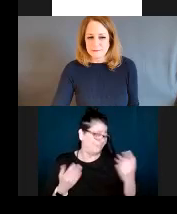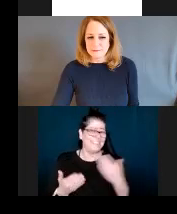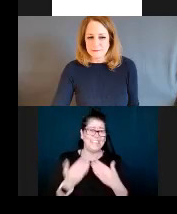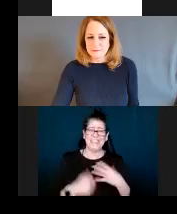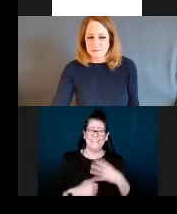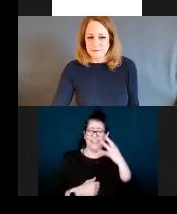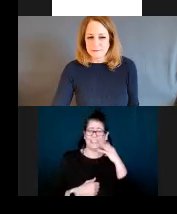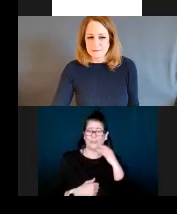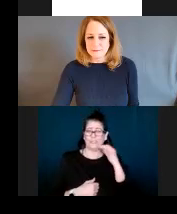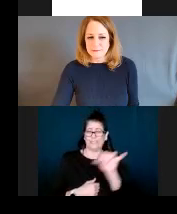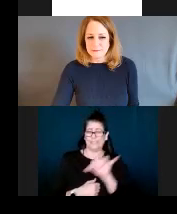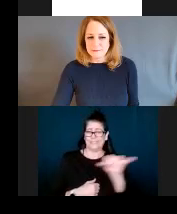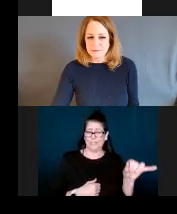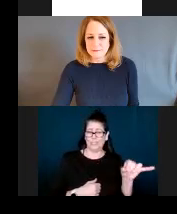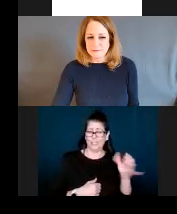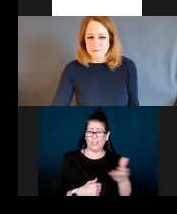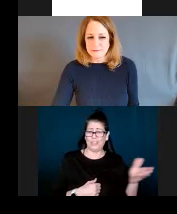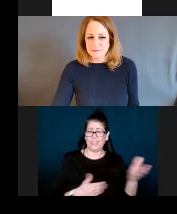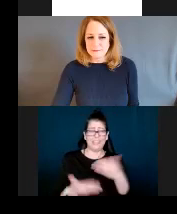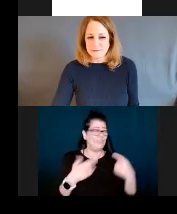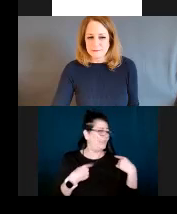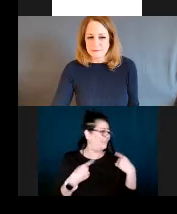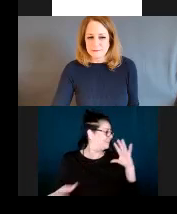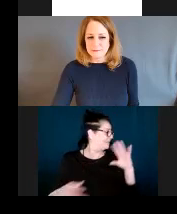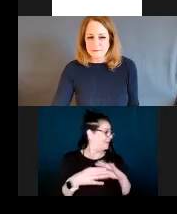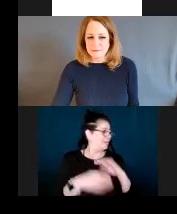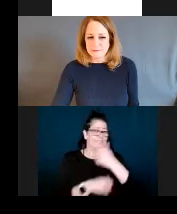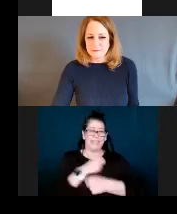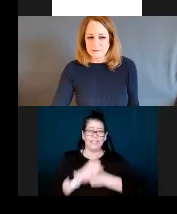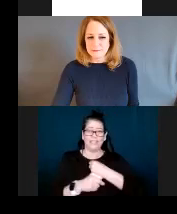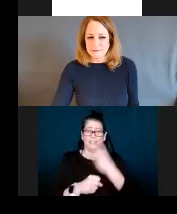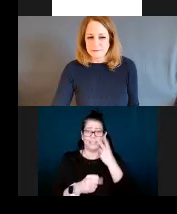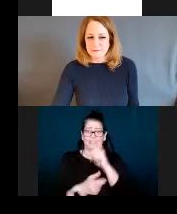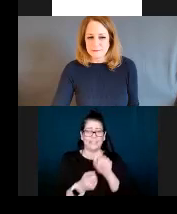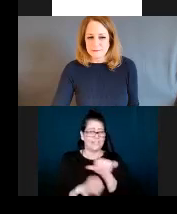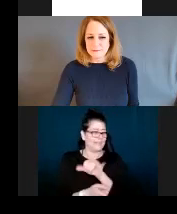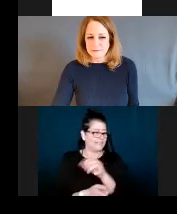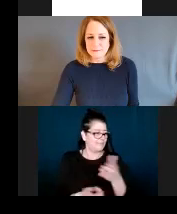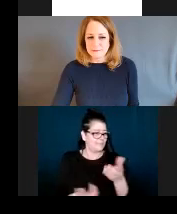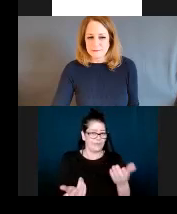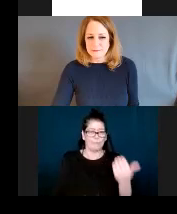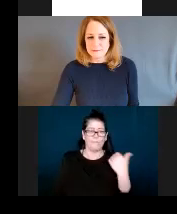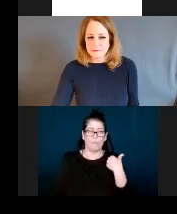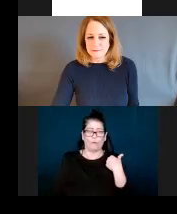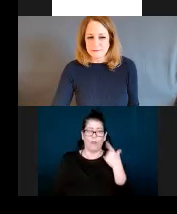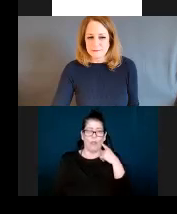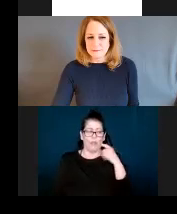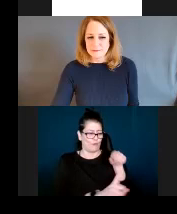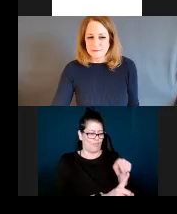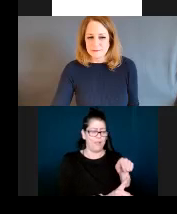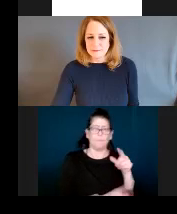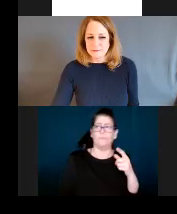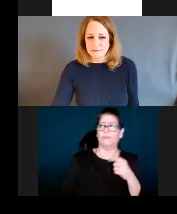to us, even if we've been an advocate for a decade and we've seen this before, that to the survivor can really shut